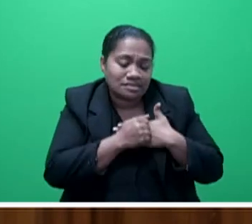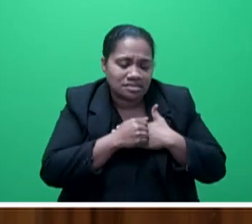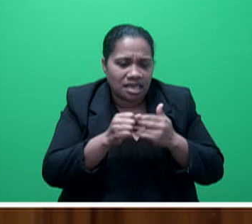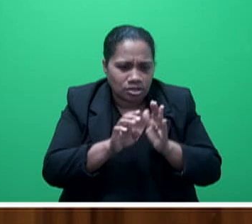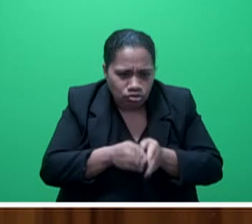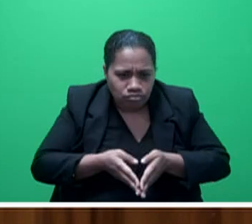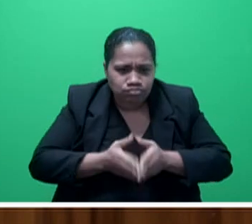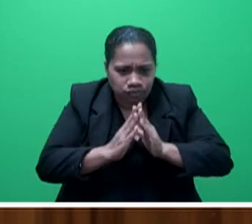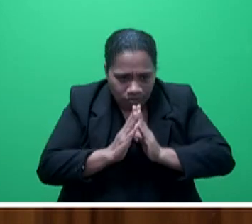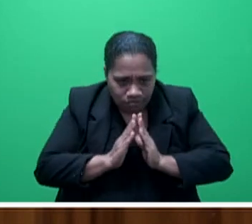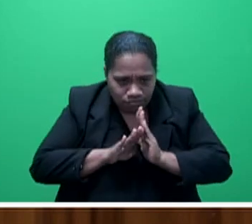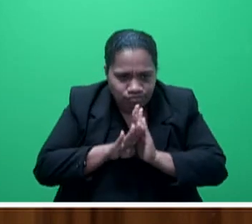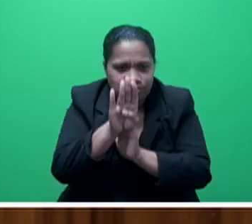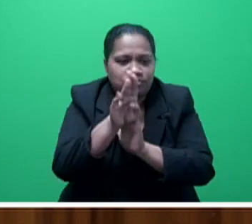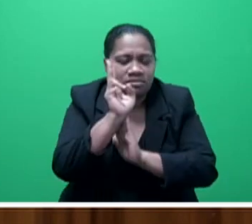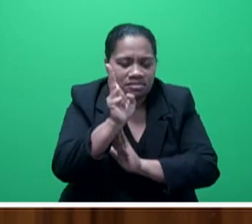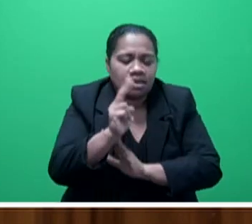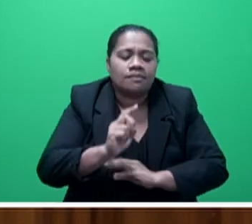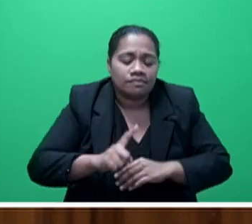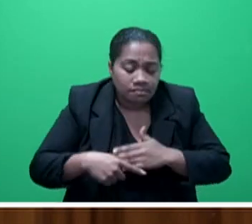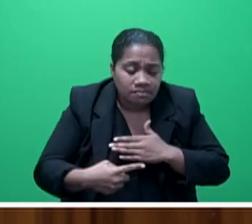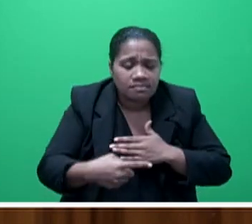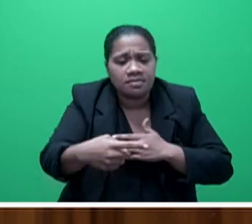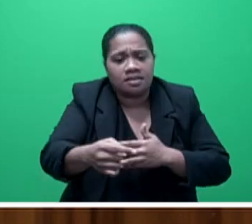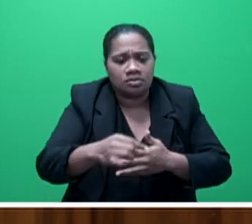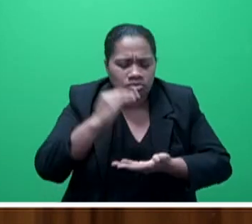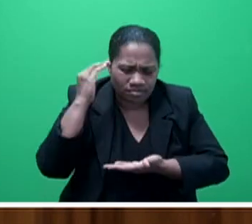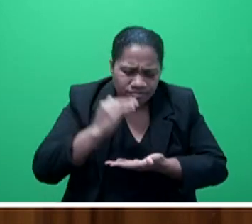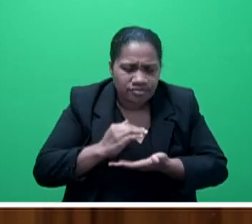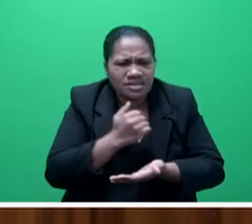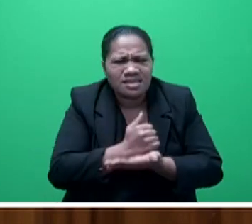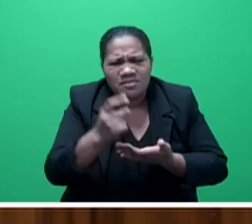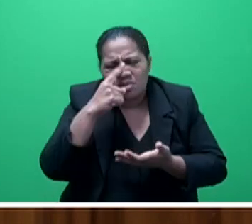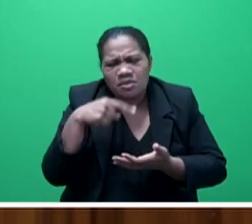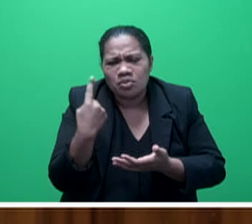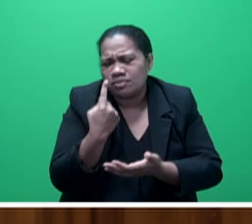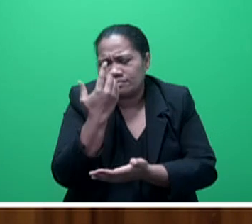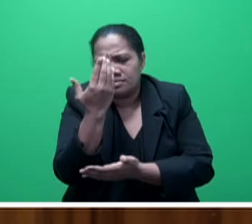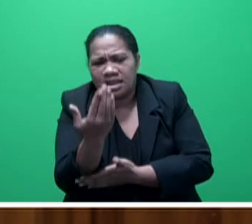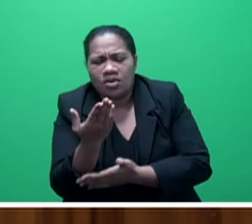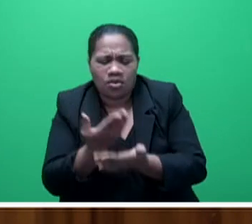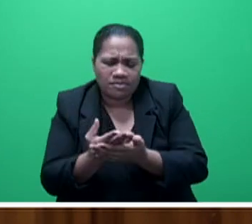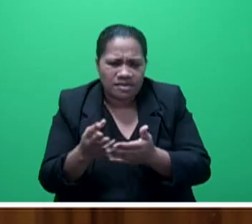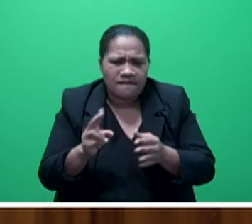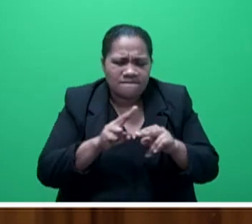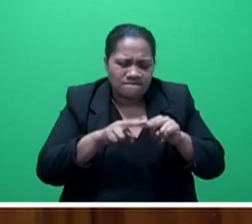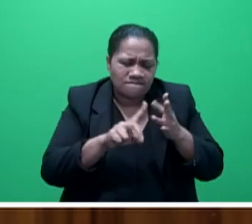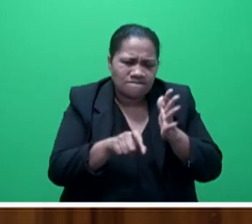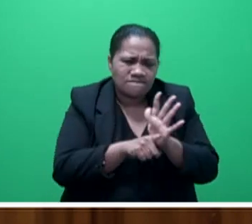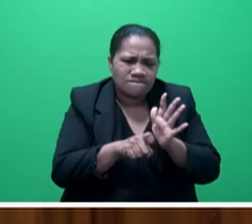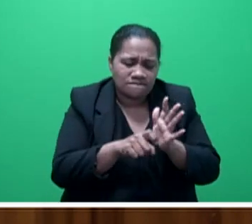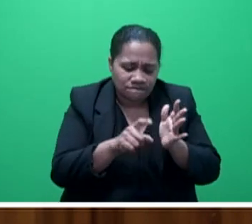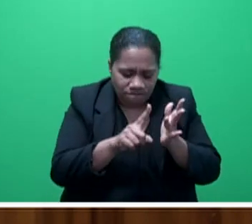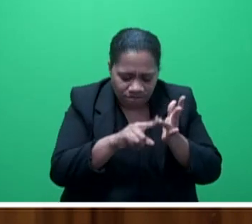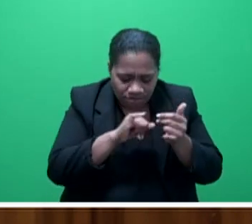We intend to continue reducing the number of people who rely on fossil fuel-based power and therefore contribute to